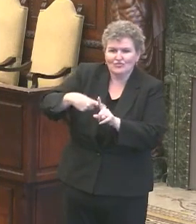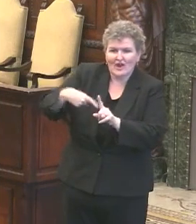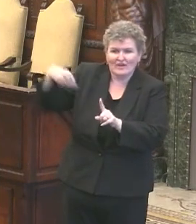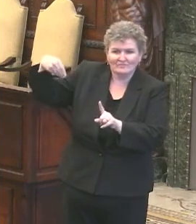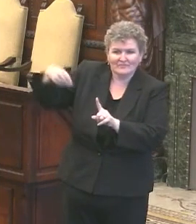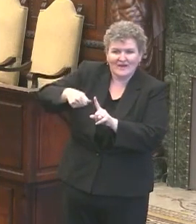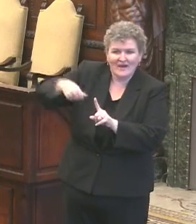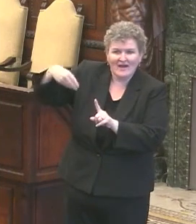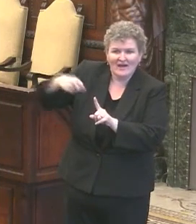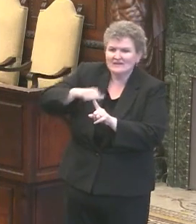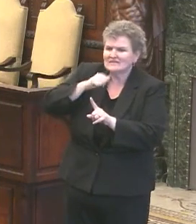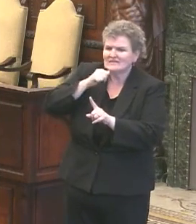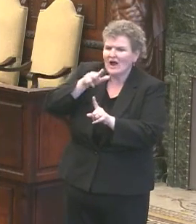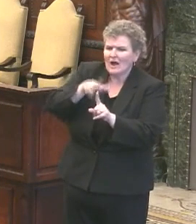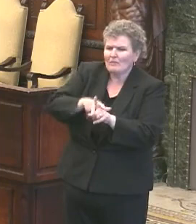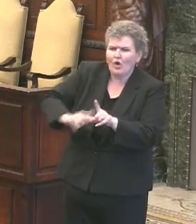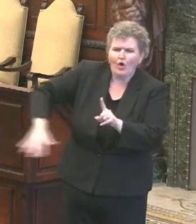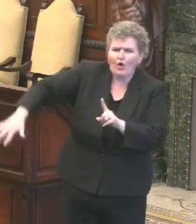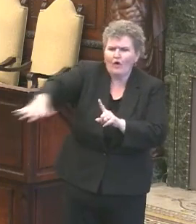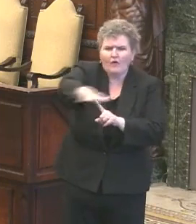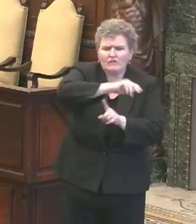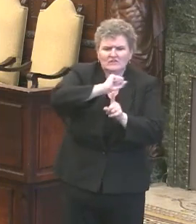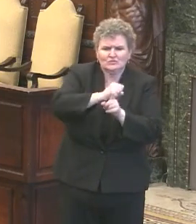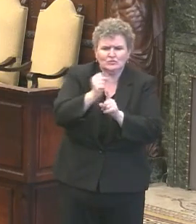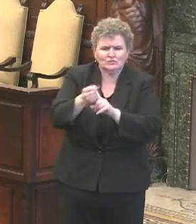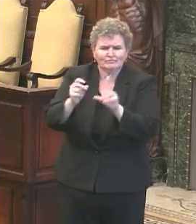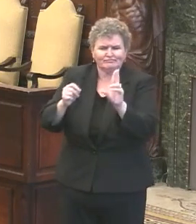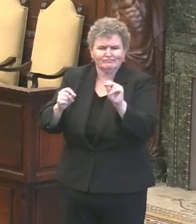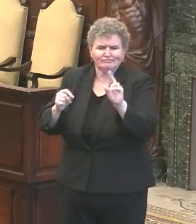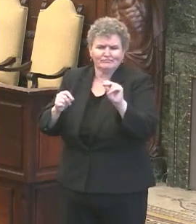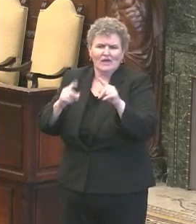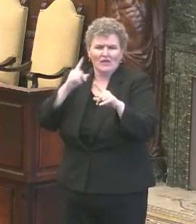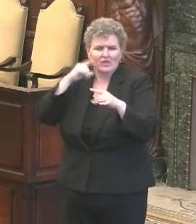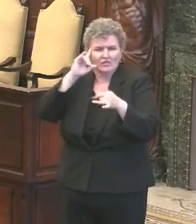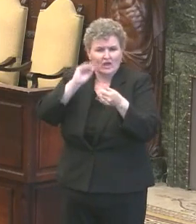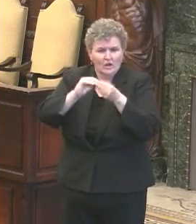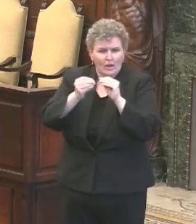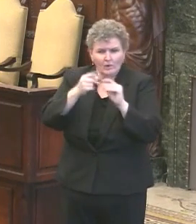every situation. Excellent. I'll be emailing you for the numbers. We added it last week.